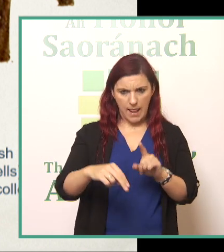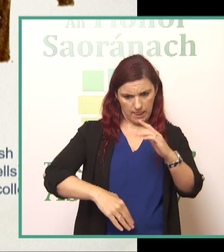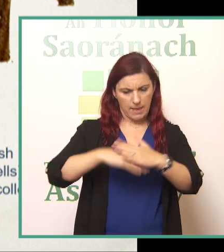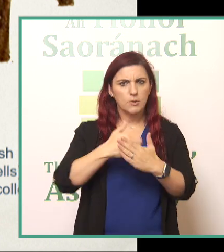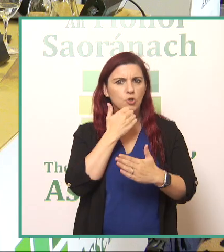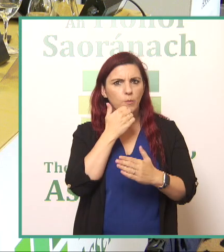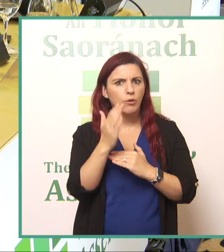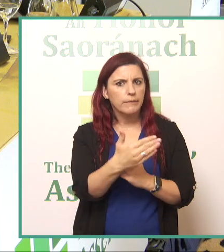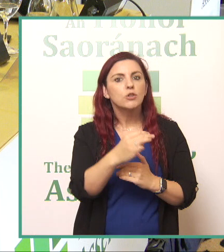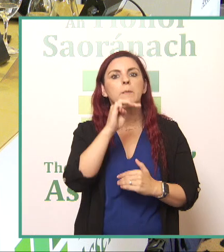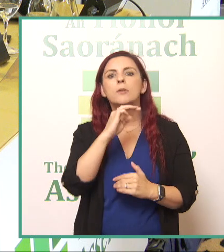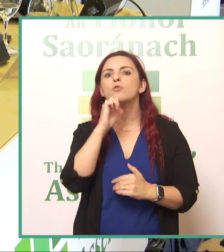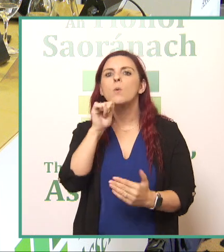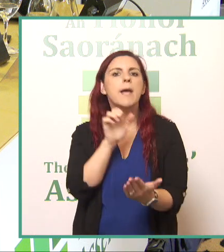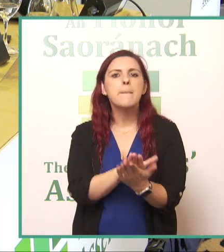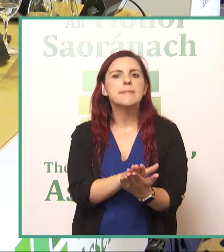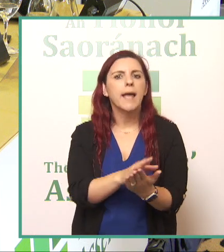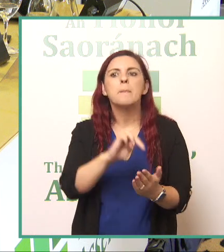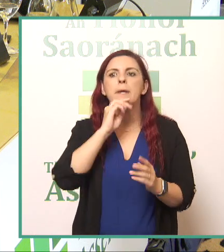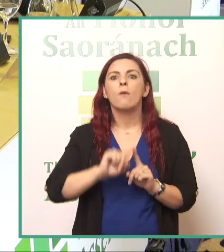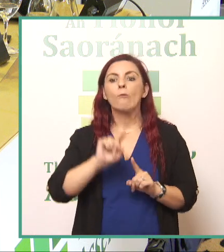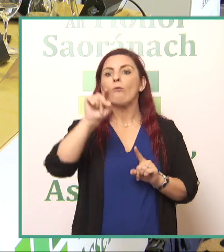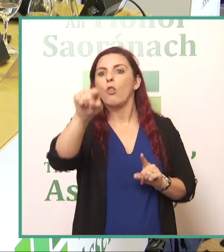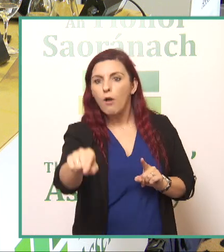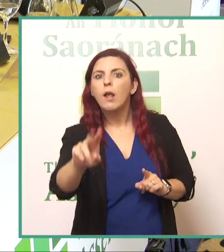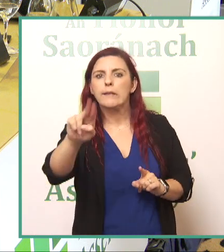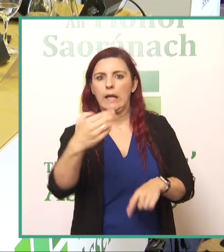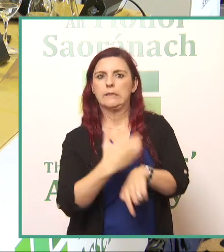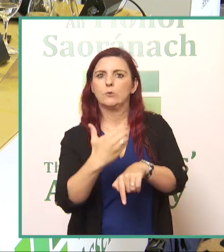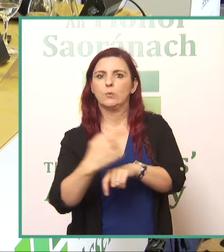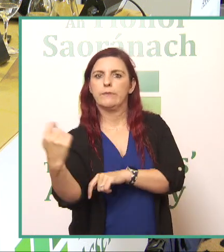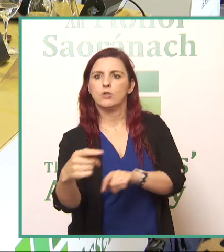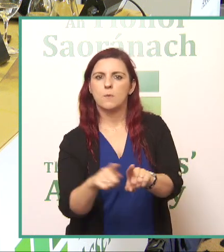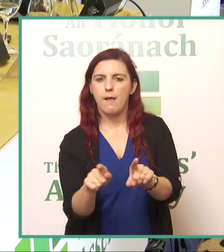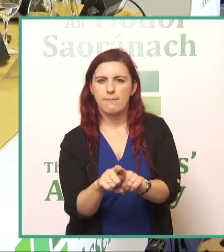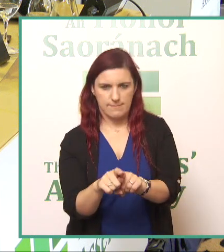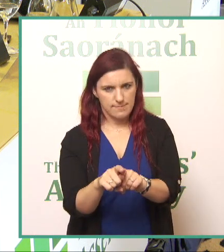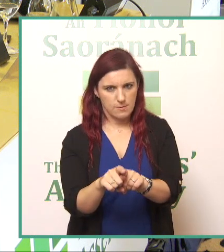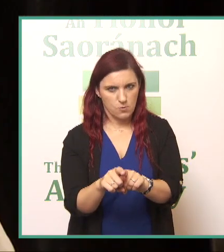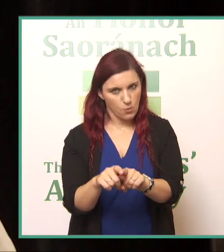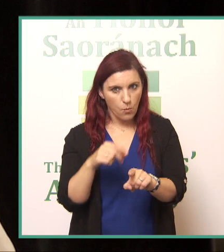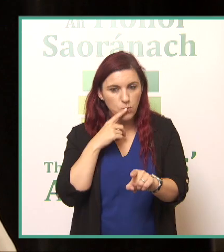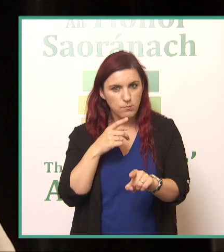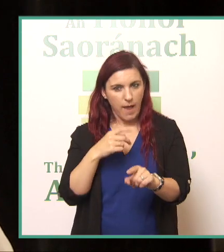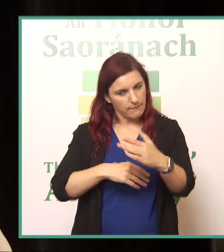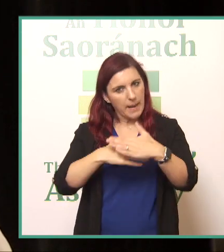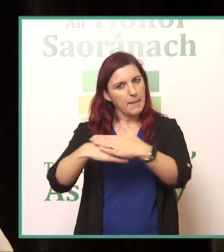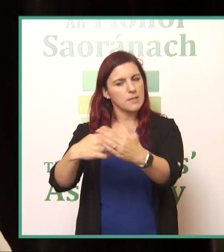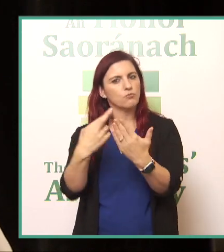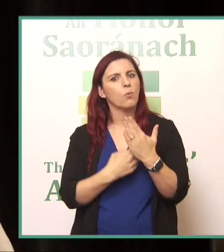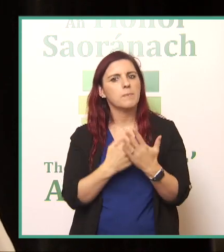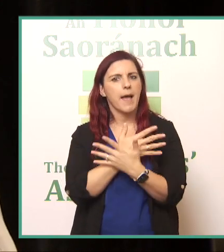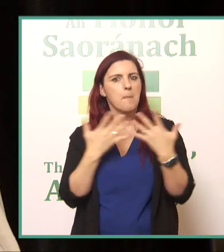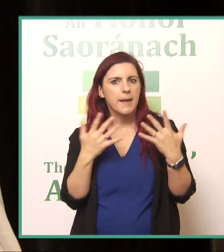fish so that you don't fish it out so somebody further up the river won't actually be able to exploit it. So they've limitations on the size